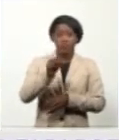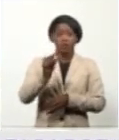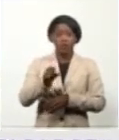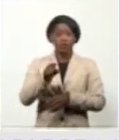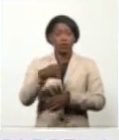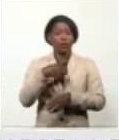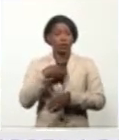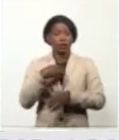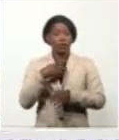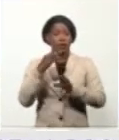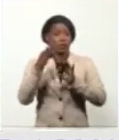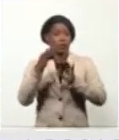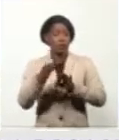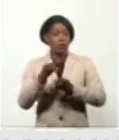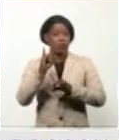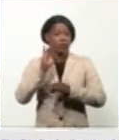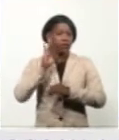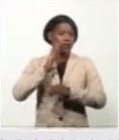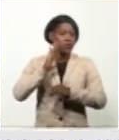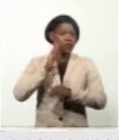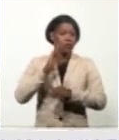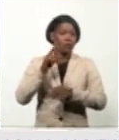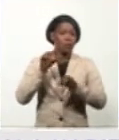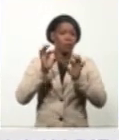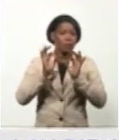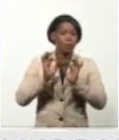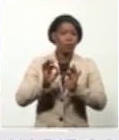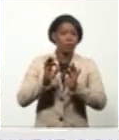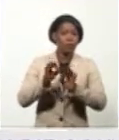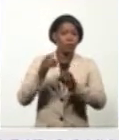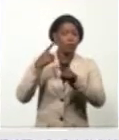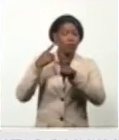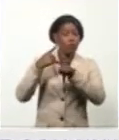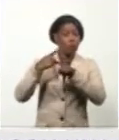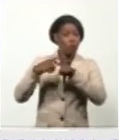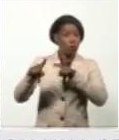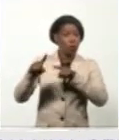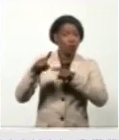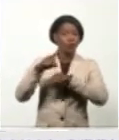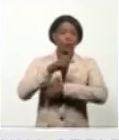in which the source of the infection has not been determined.